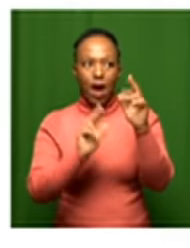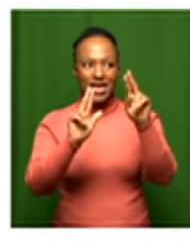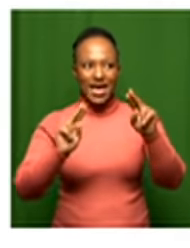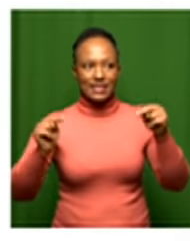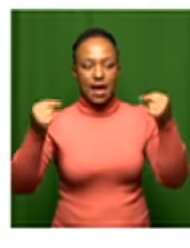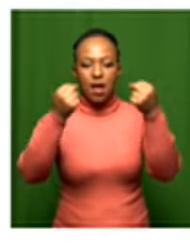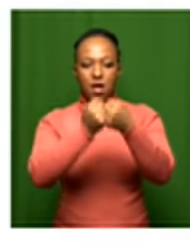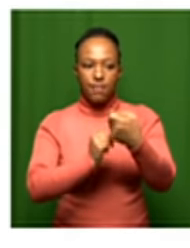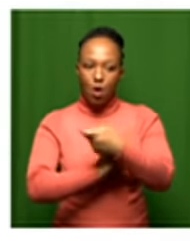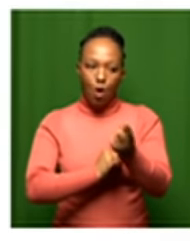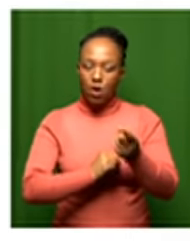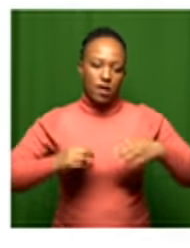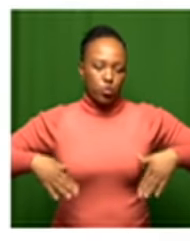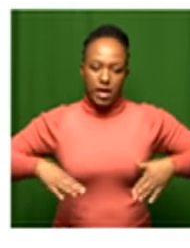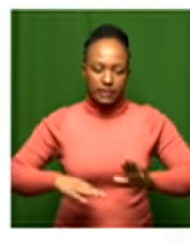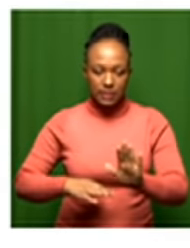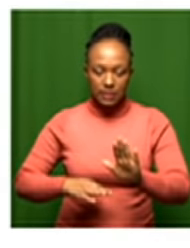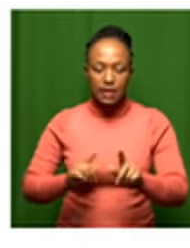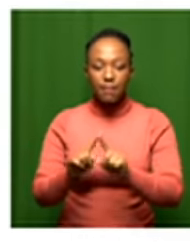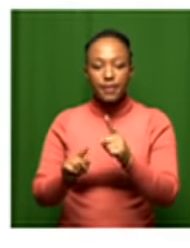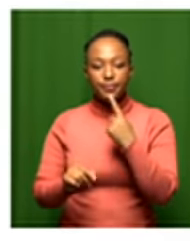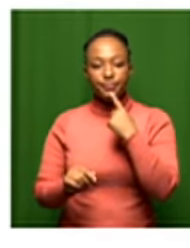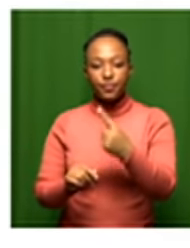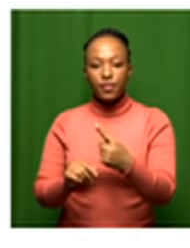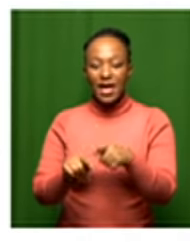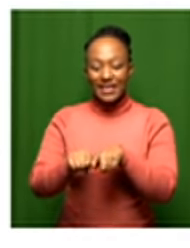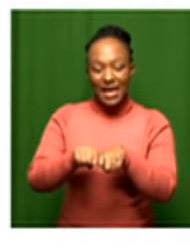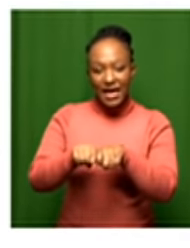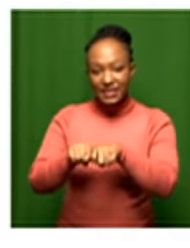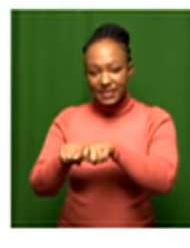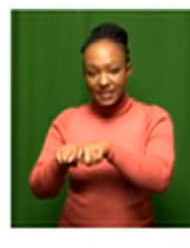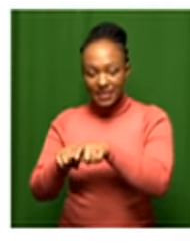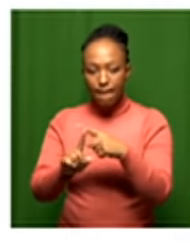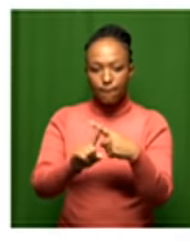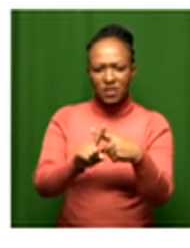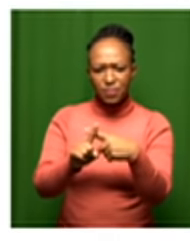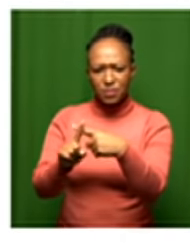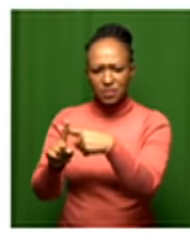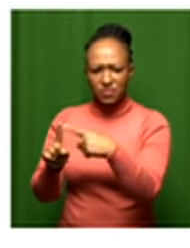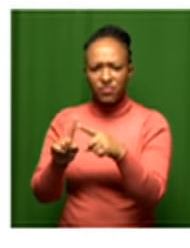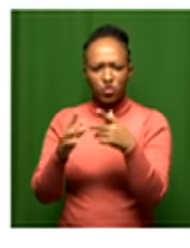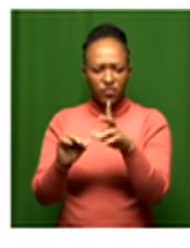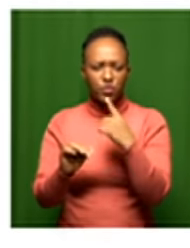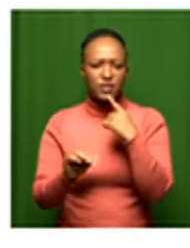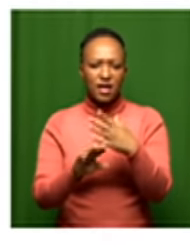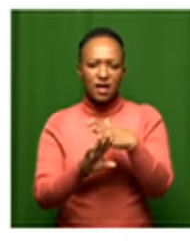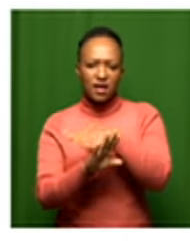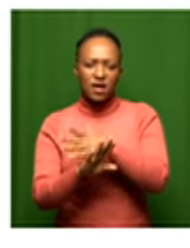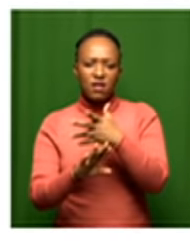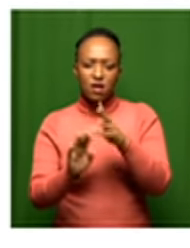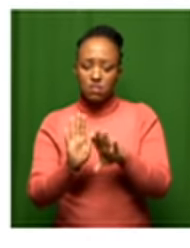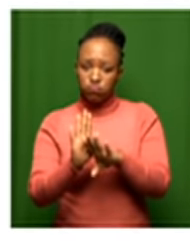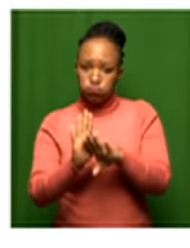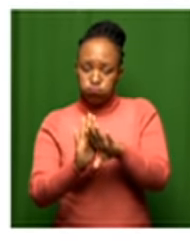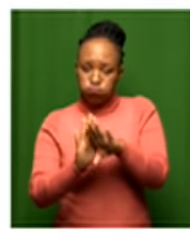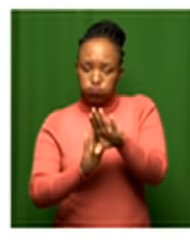That being said, I think we also need to point out that the test positivity rate, as you were just saying earlier, continues to increase